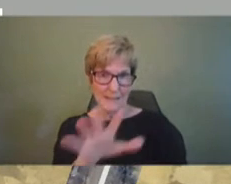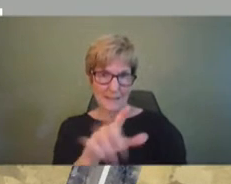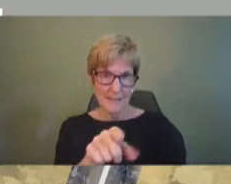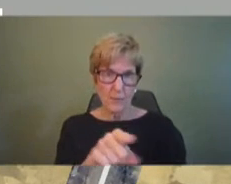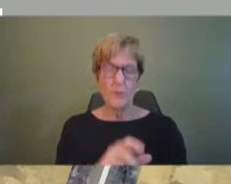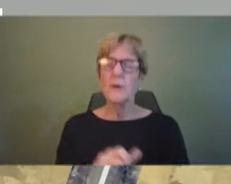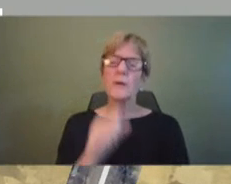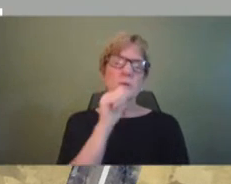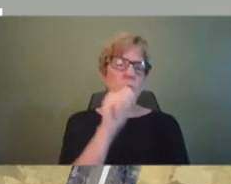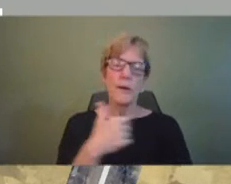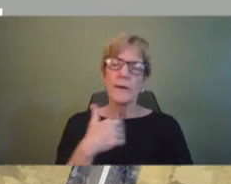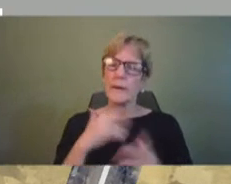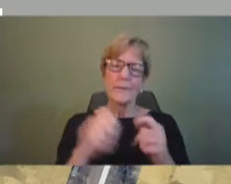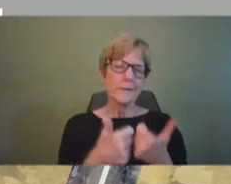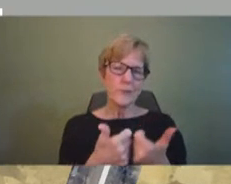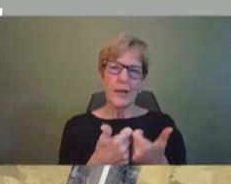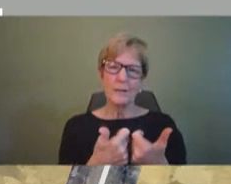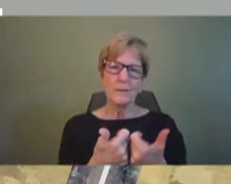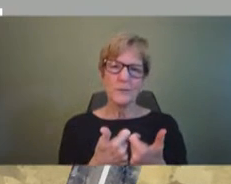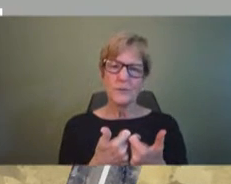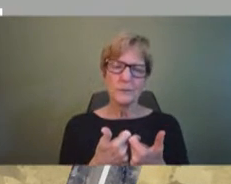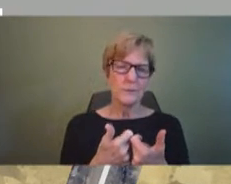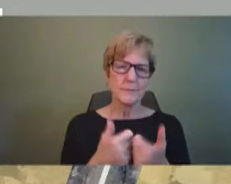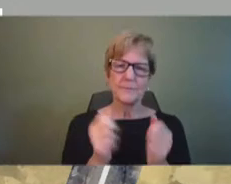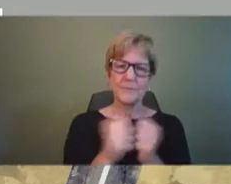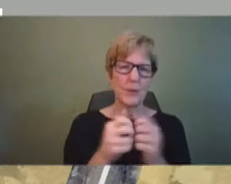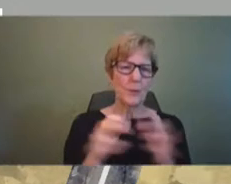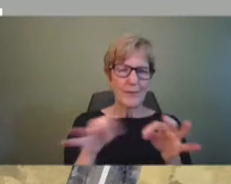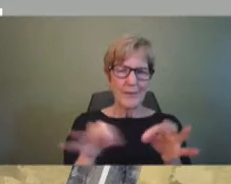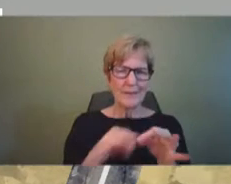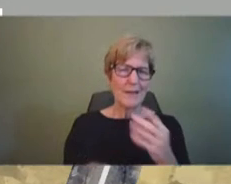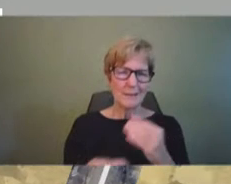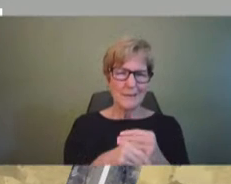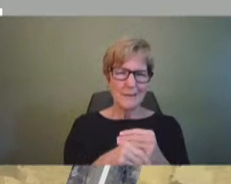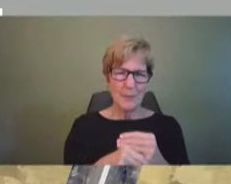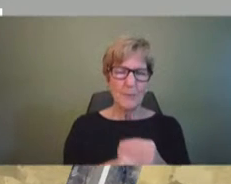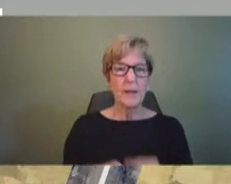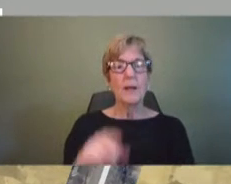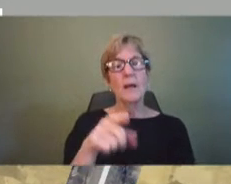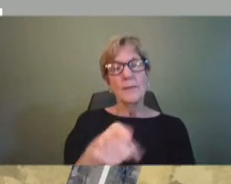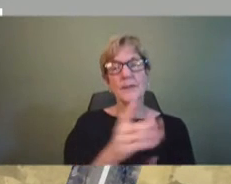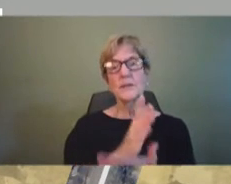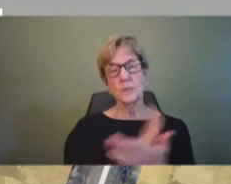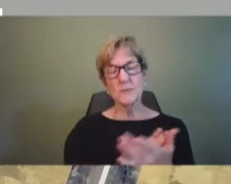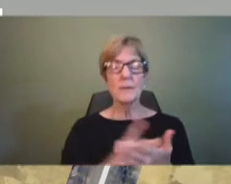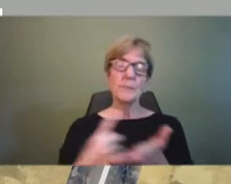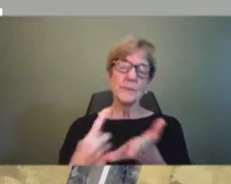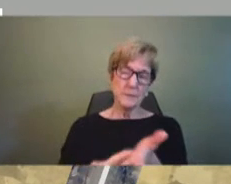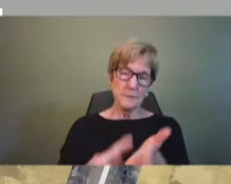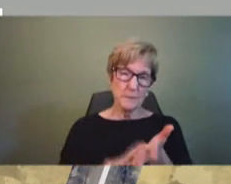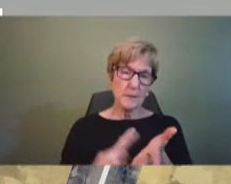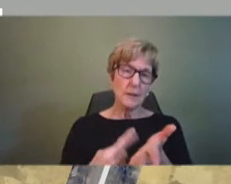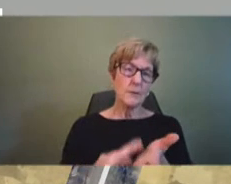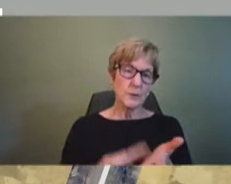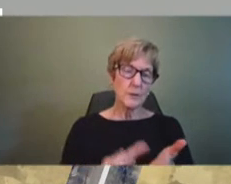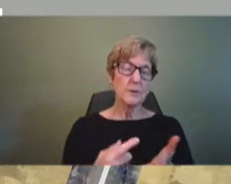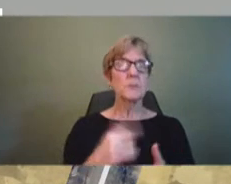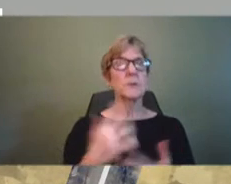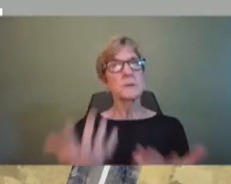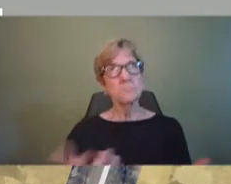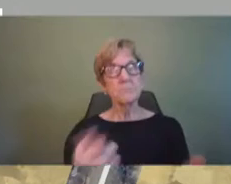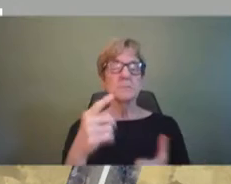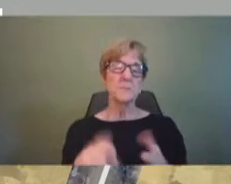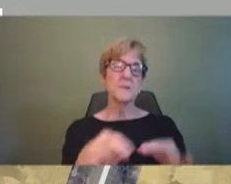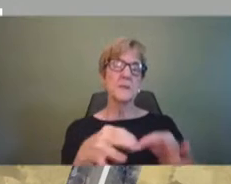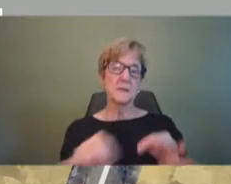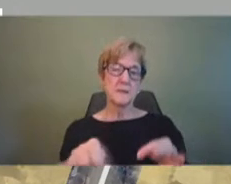run into some of the challenges that we just went through with the text Amendment this was some of the ation we had that kind of led up to some of that text Amendment part